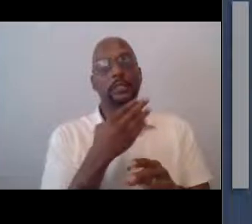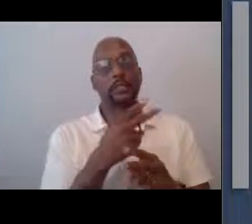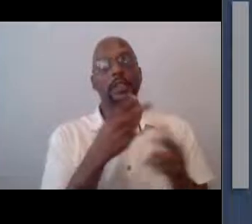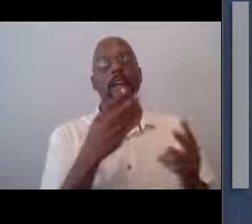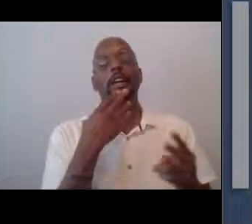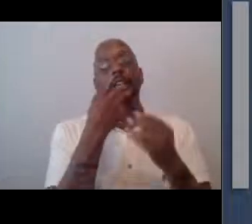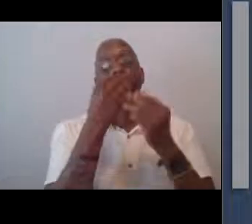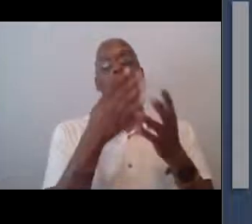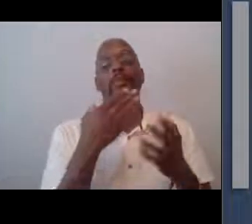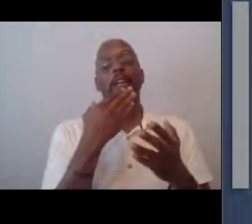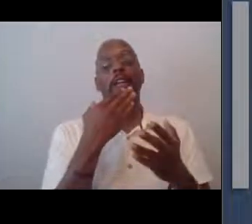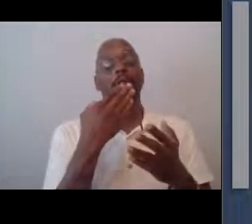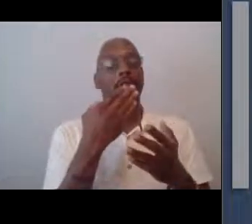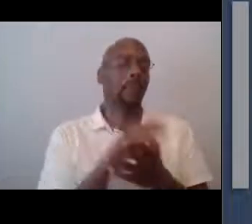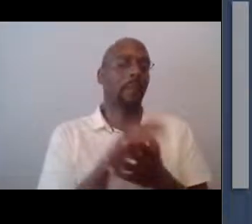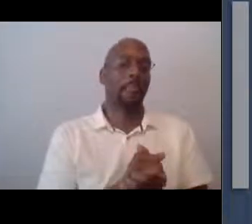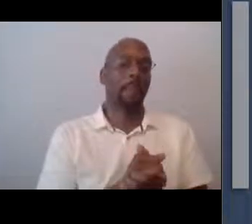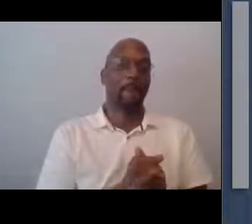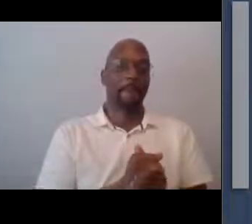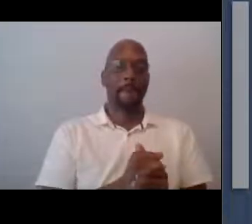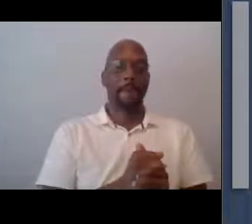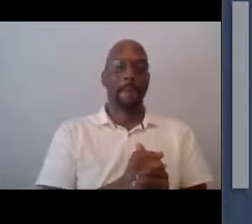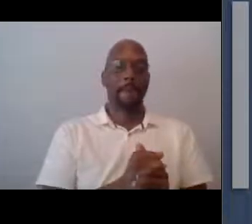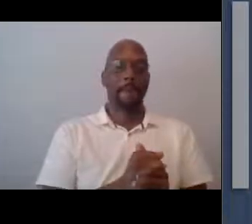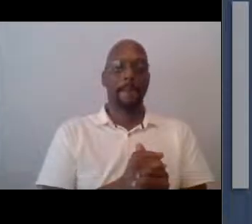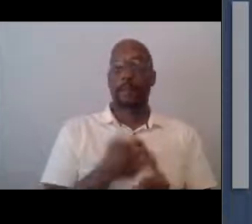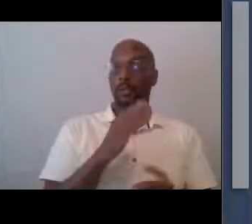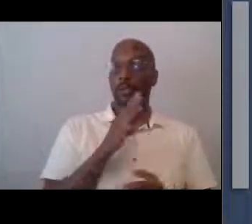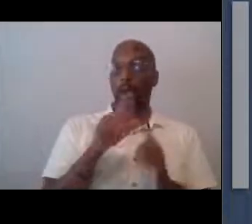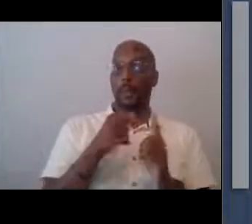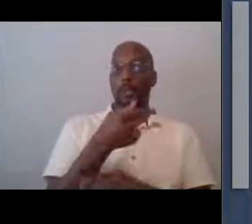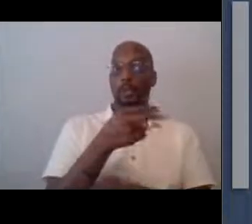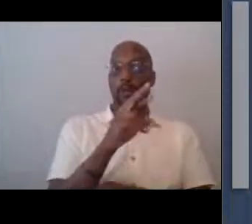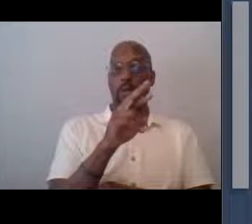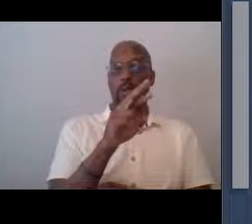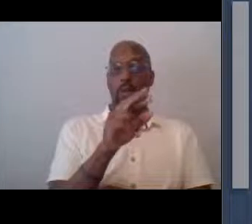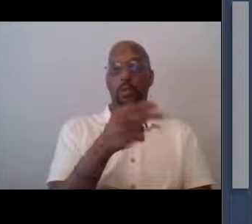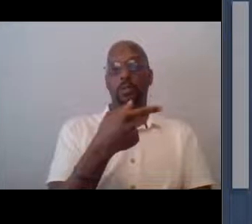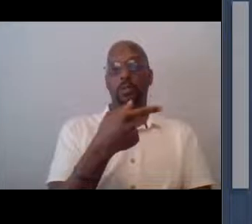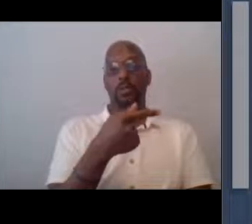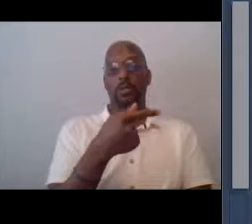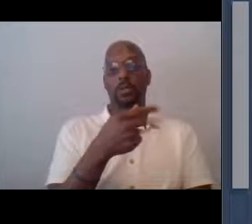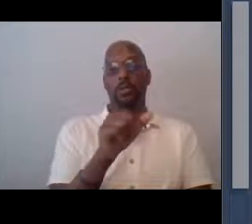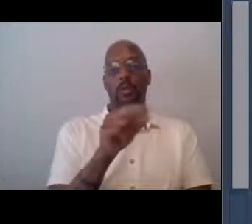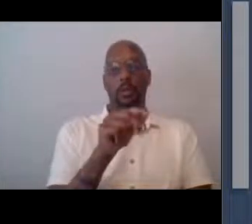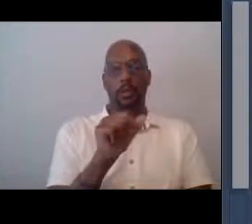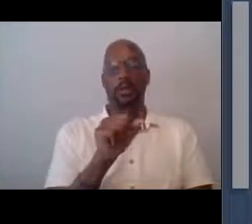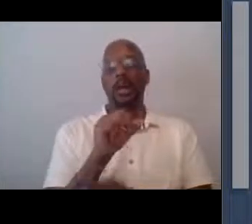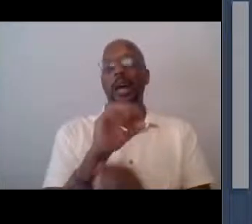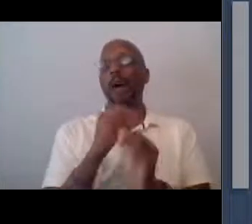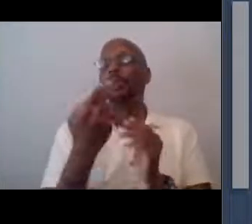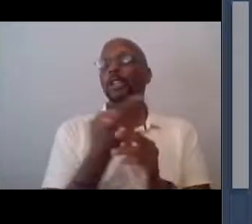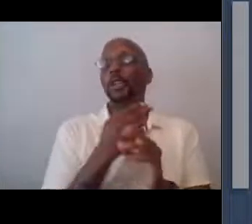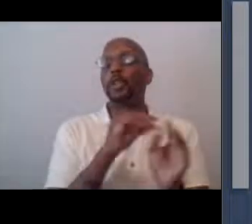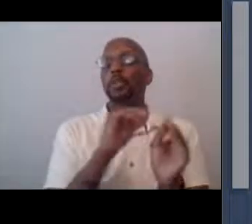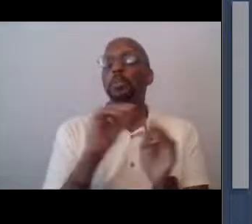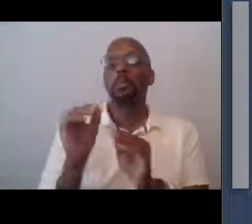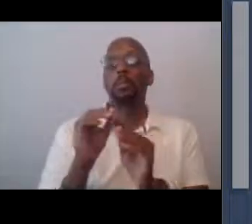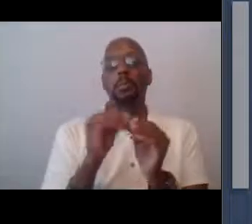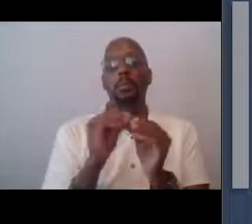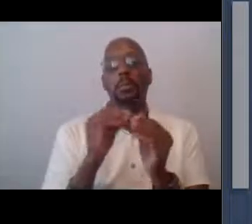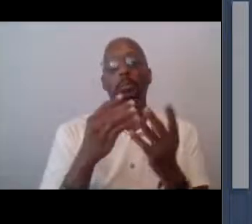it. So as we talk about grants and trying to figure out how we move more DBEs, WBs, MBs into the